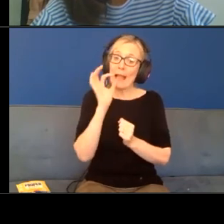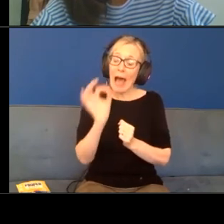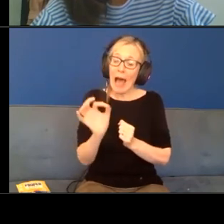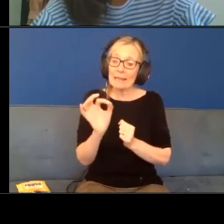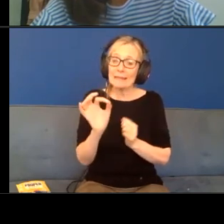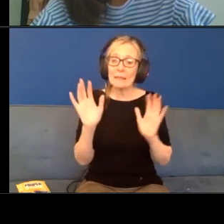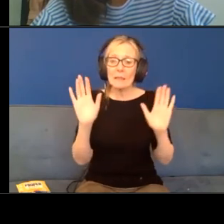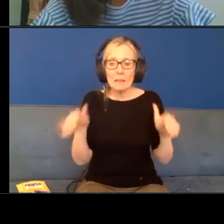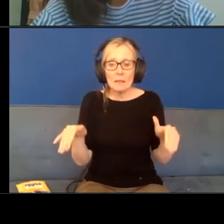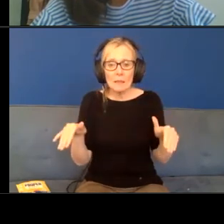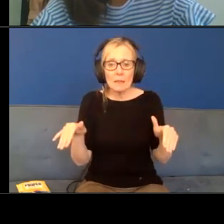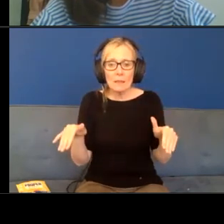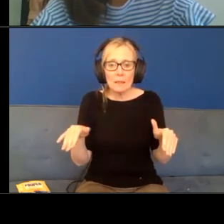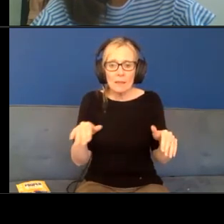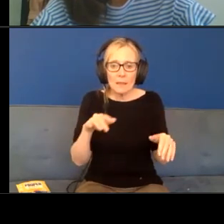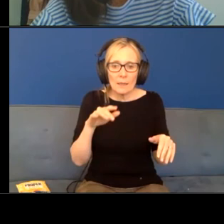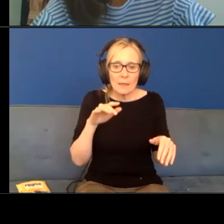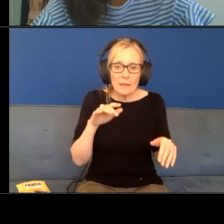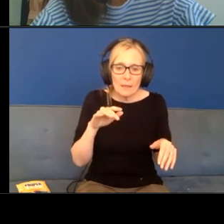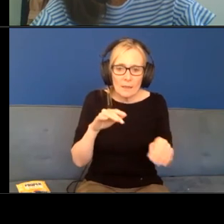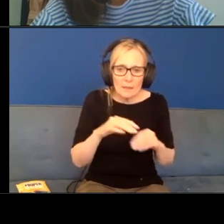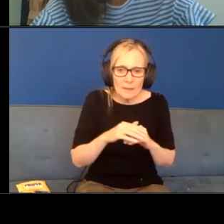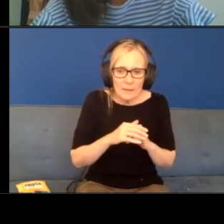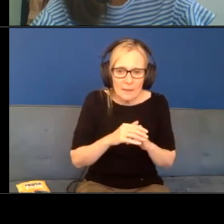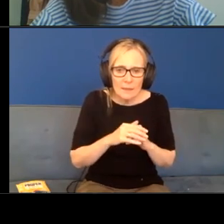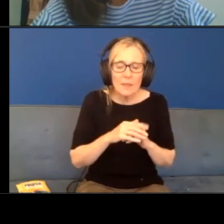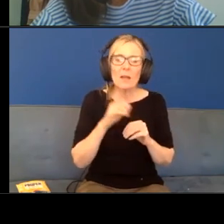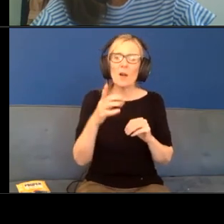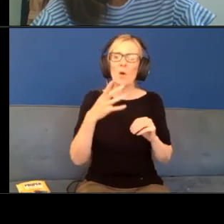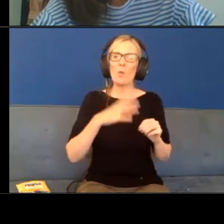chance cancer has been seen as